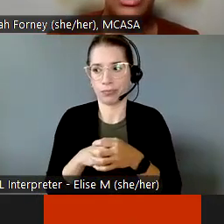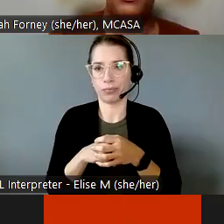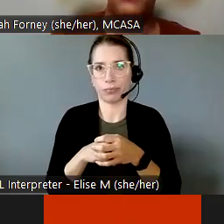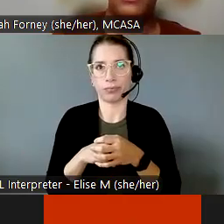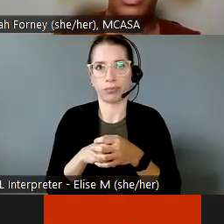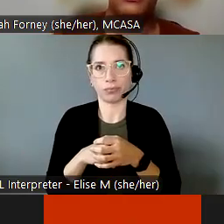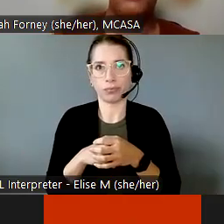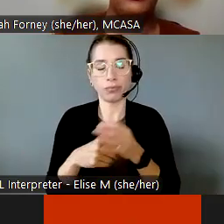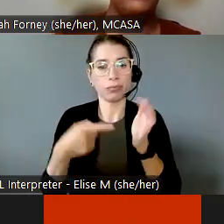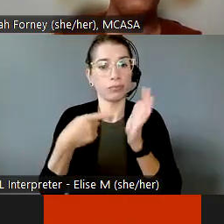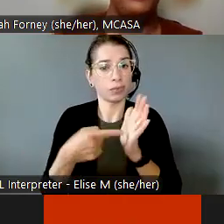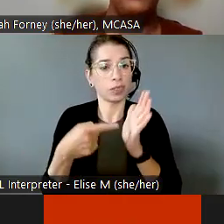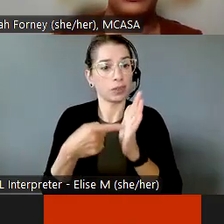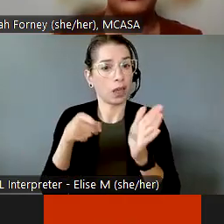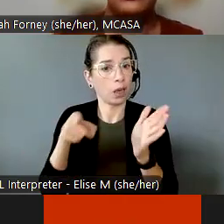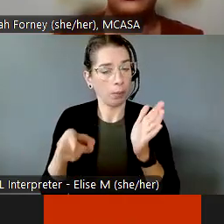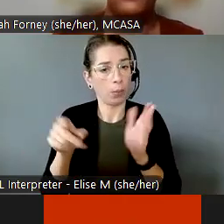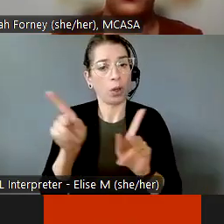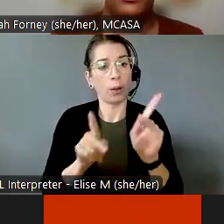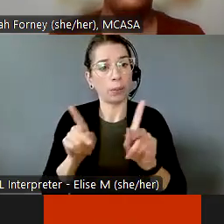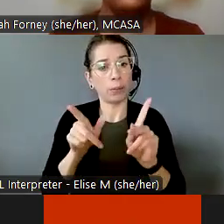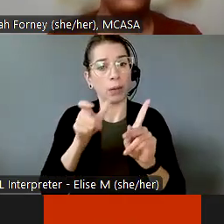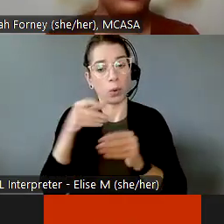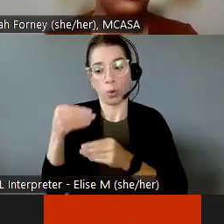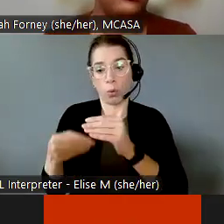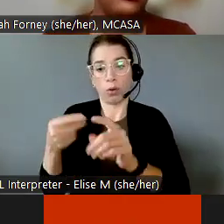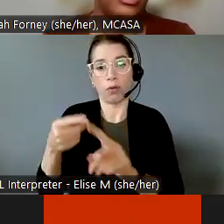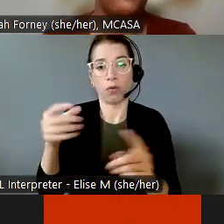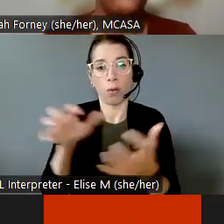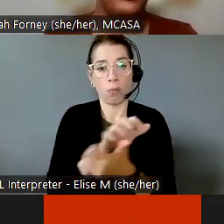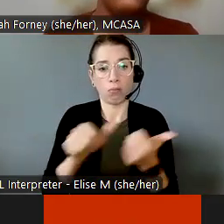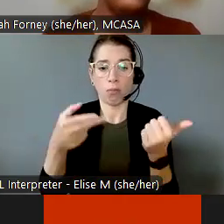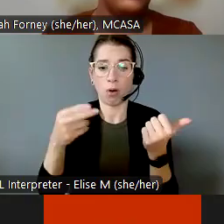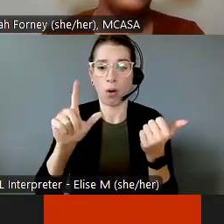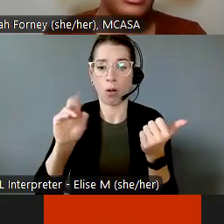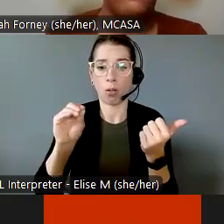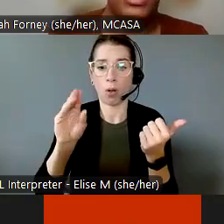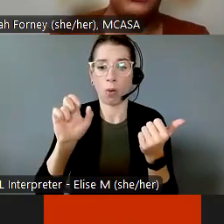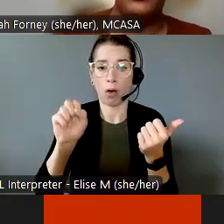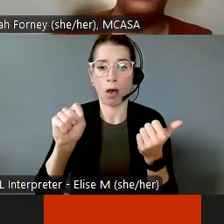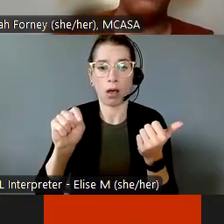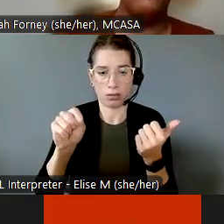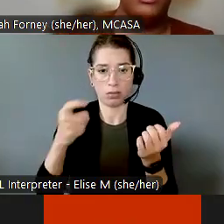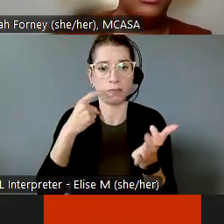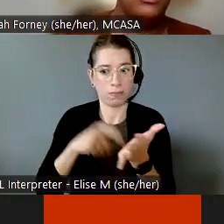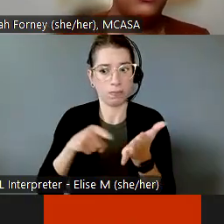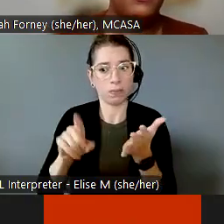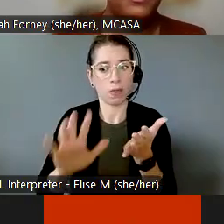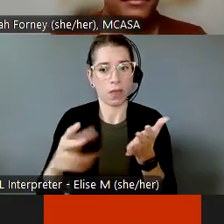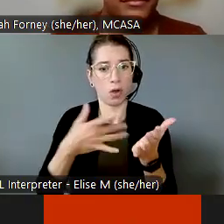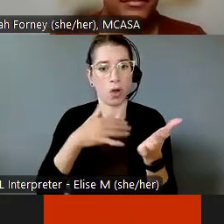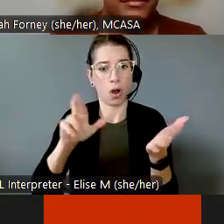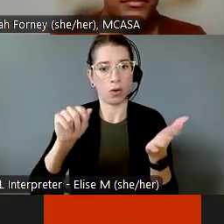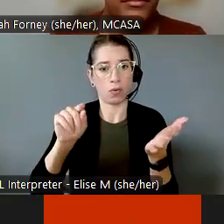So, an example of that can be the people that descended from the Holocaust. They were found to have elevated heart rates.